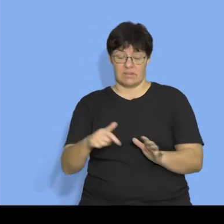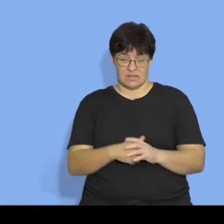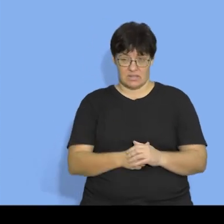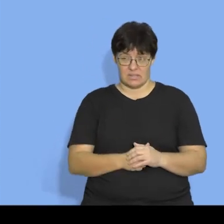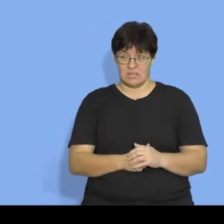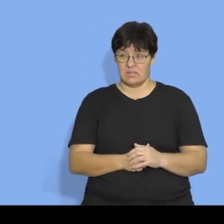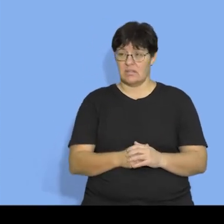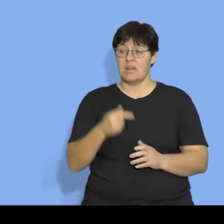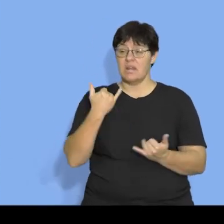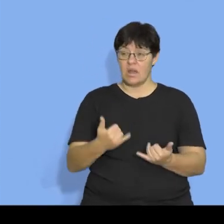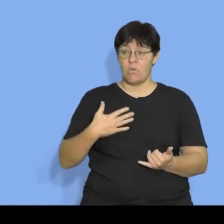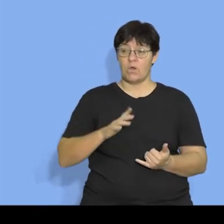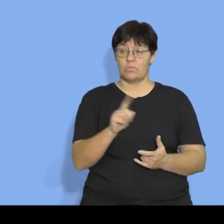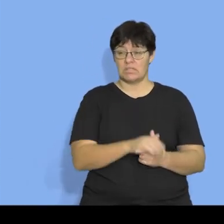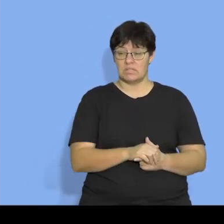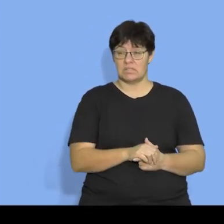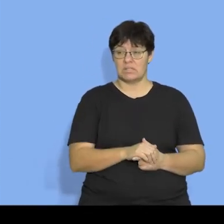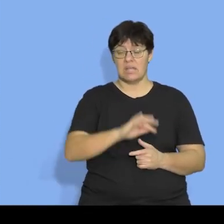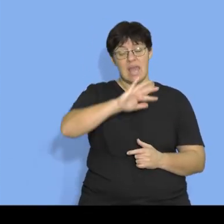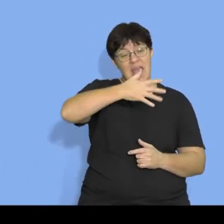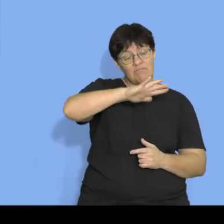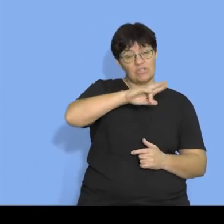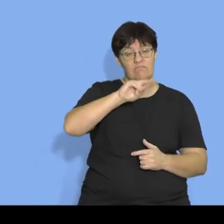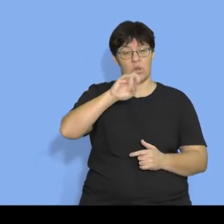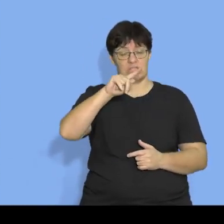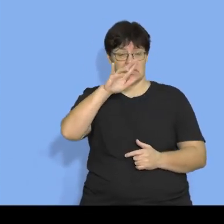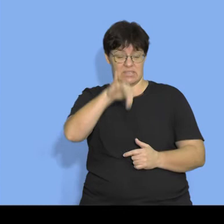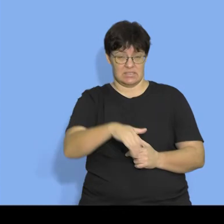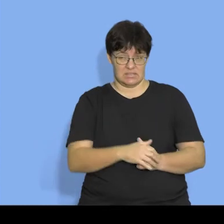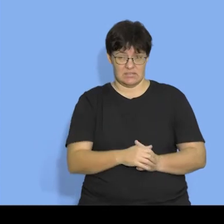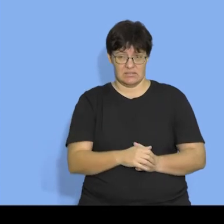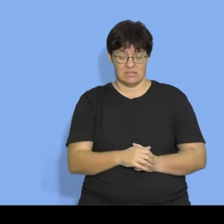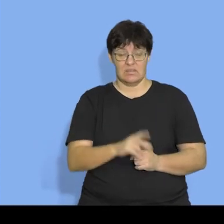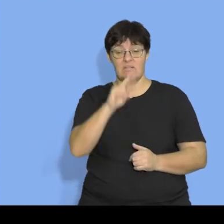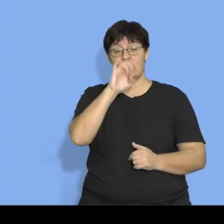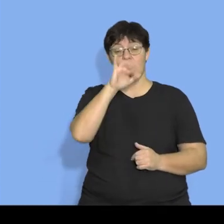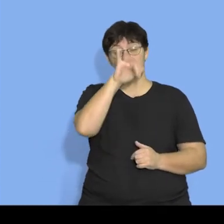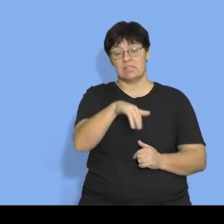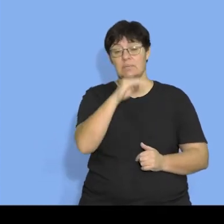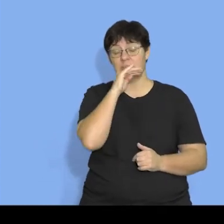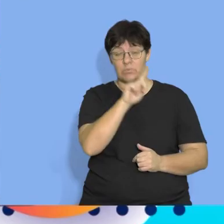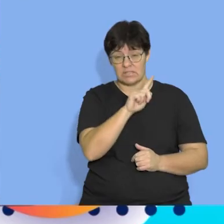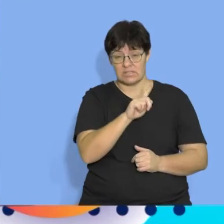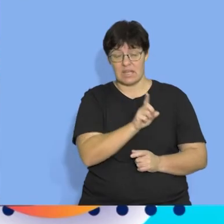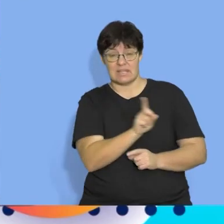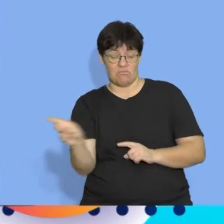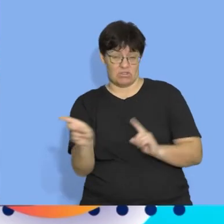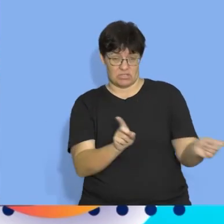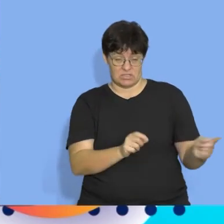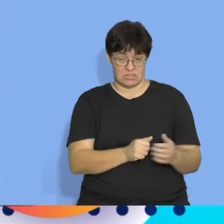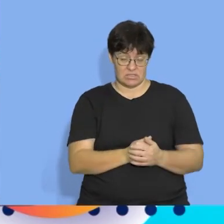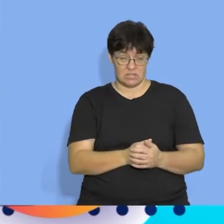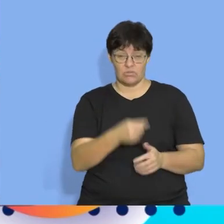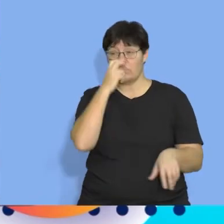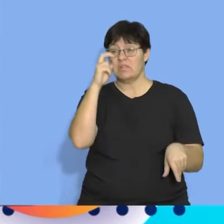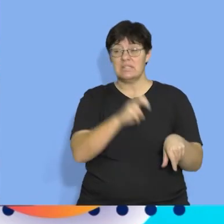So now they want average velocity. Velocity means direction.